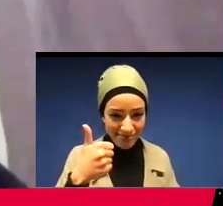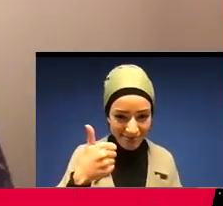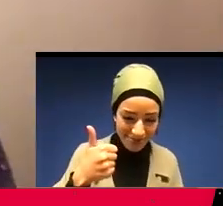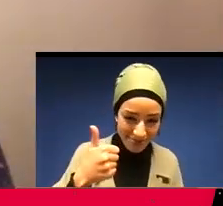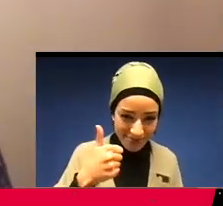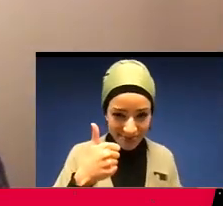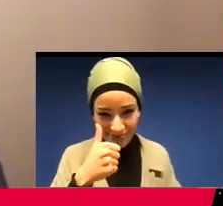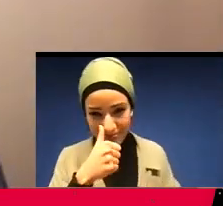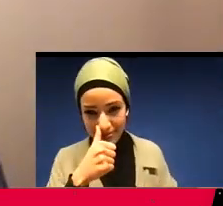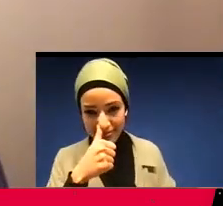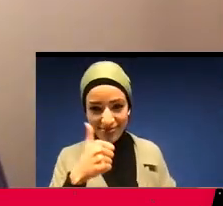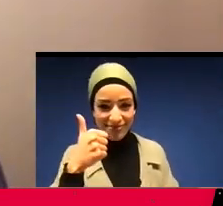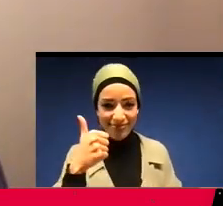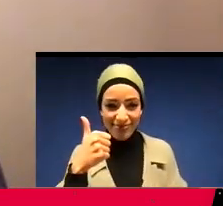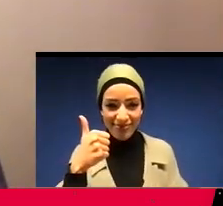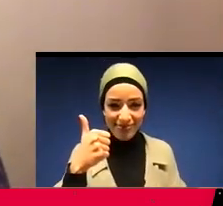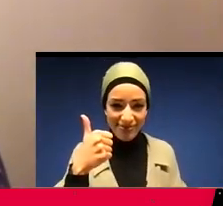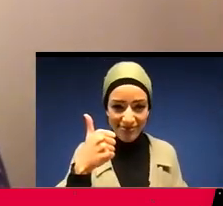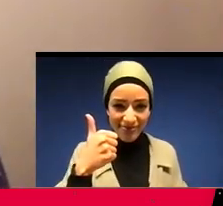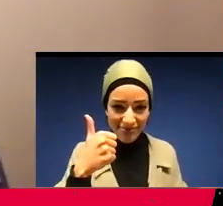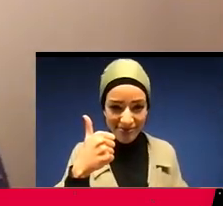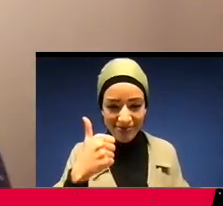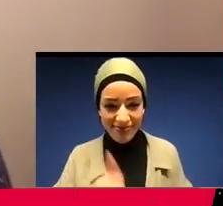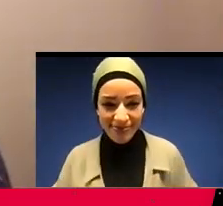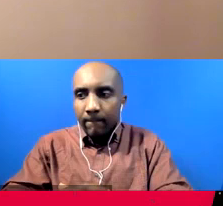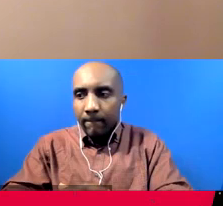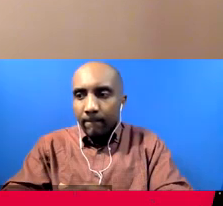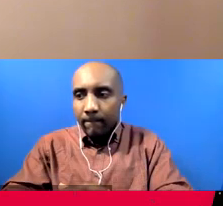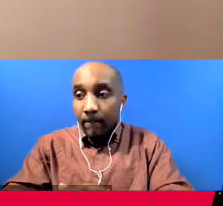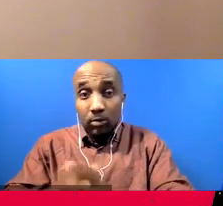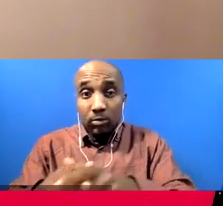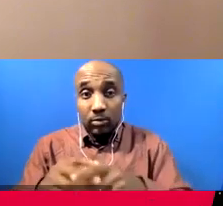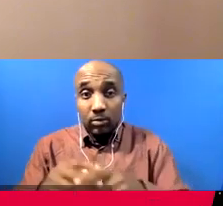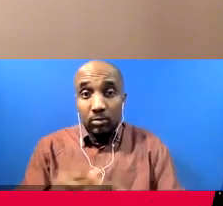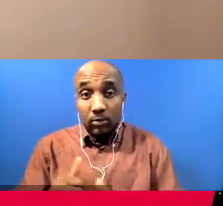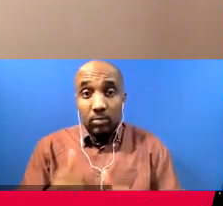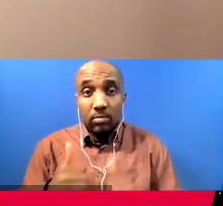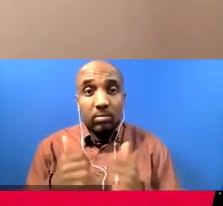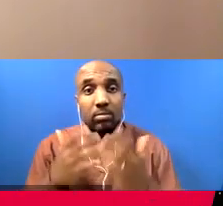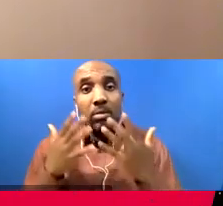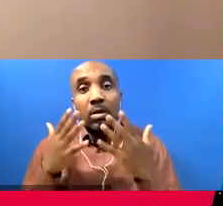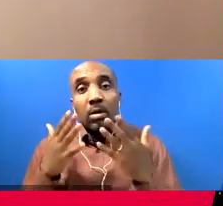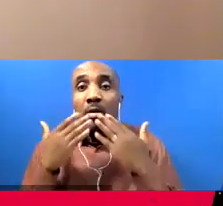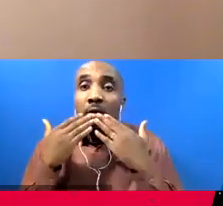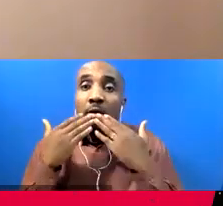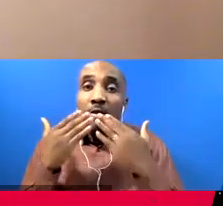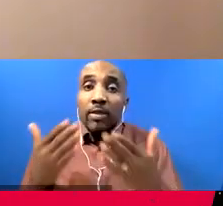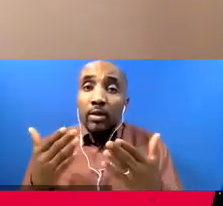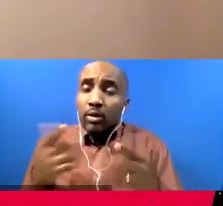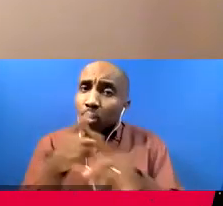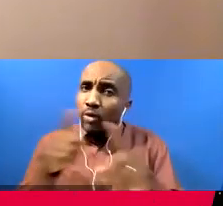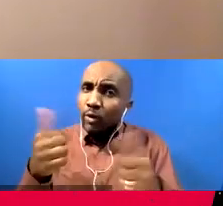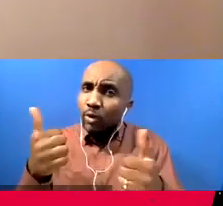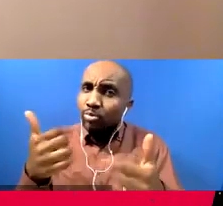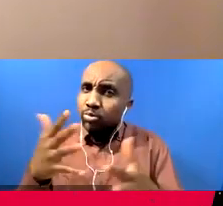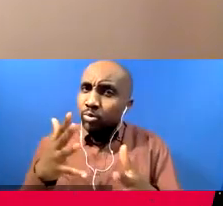No, I mean, yeah, thank you. That was such a great answer as well. You guys are also eloquent and like amazing with